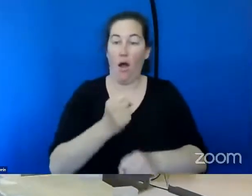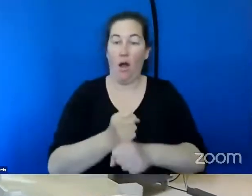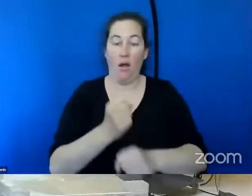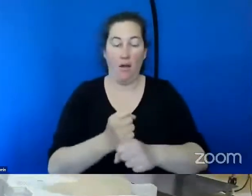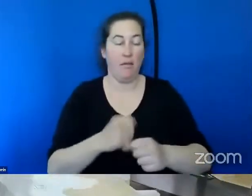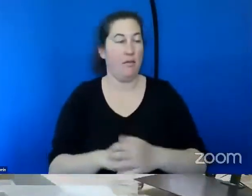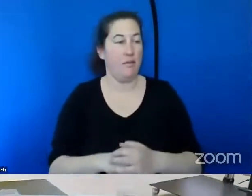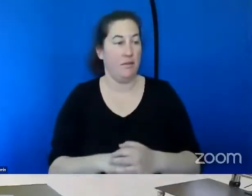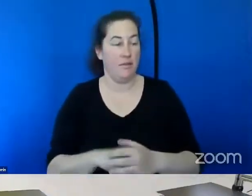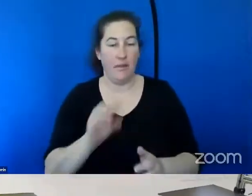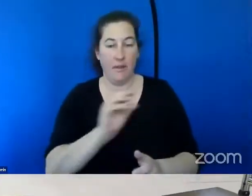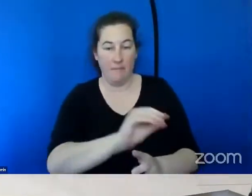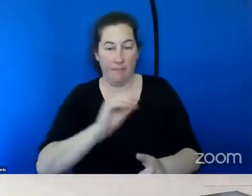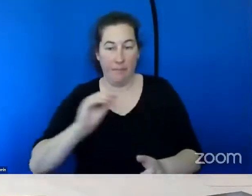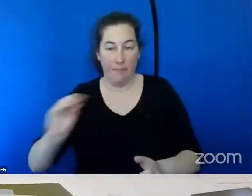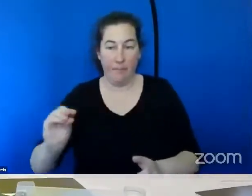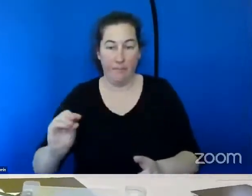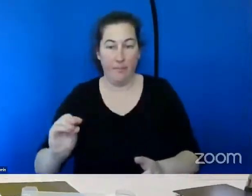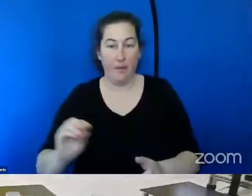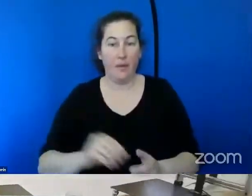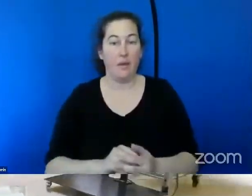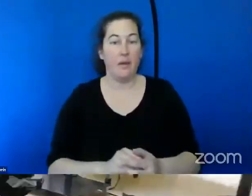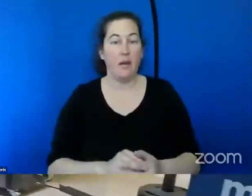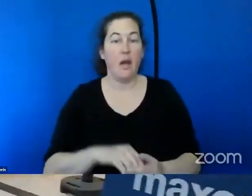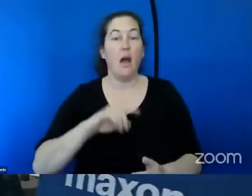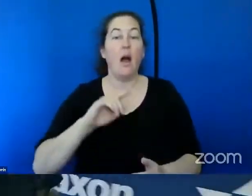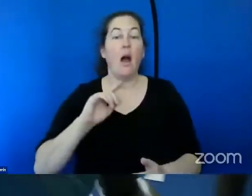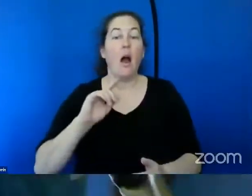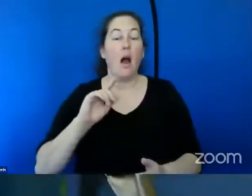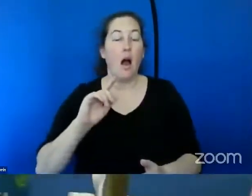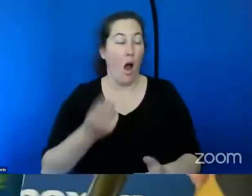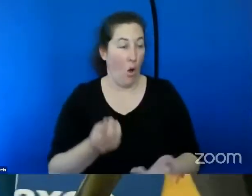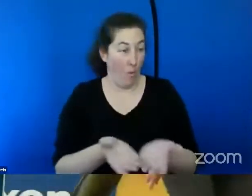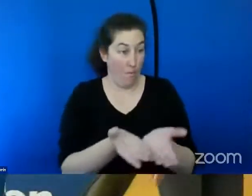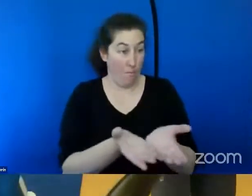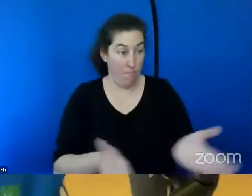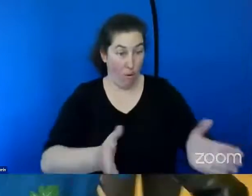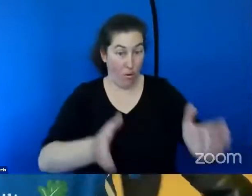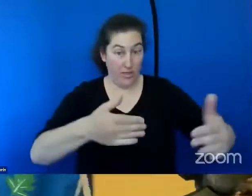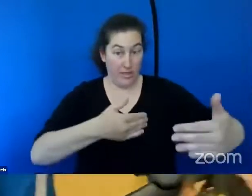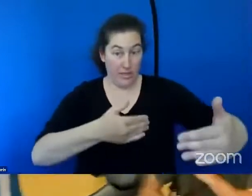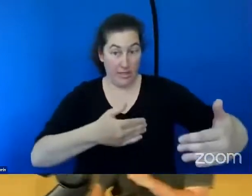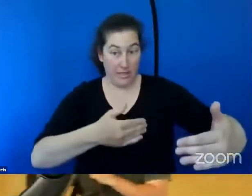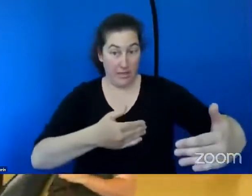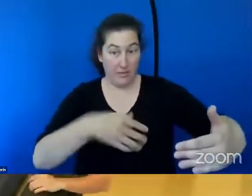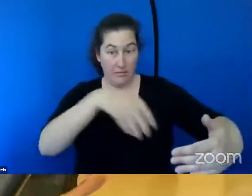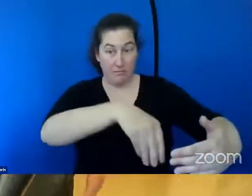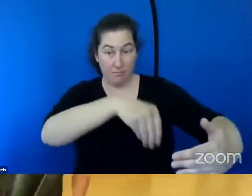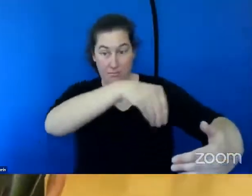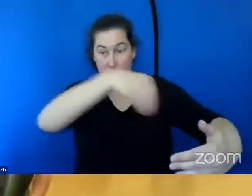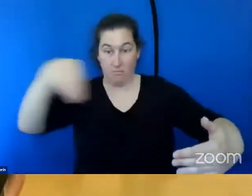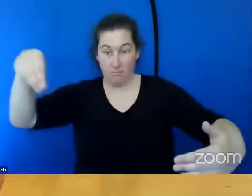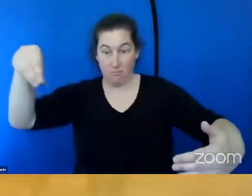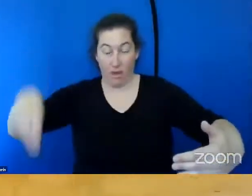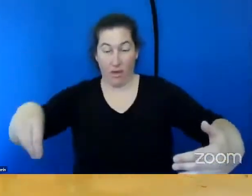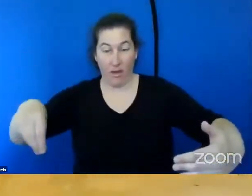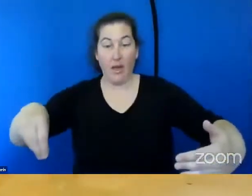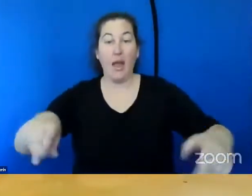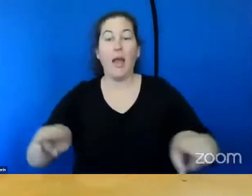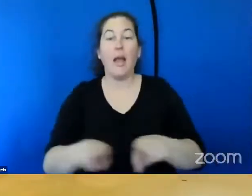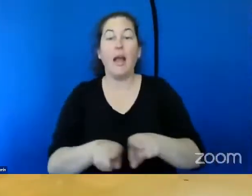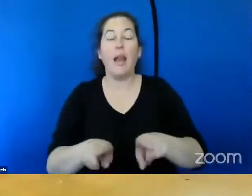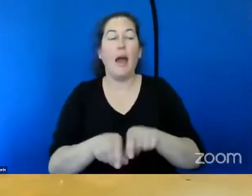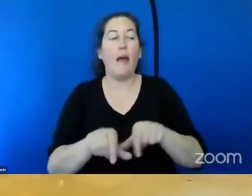is the Lego brick that for many has proved the most difficult, Roland. Tell us why. Yes, they have to push the brick